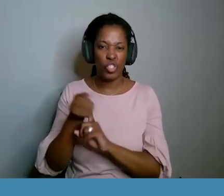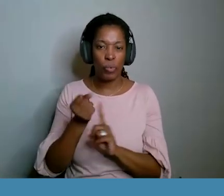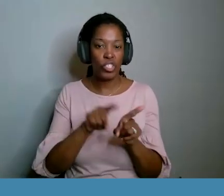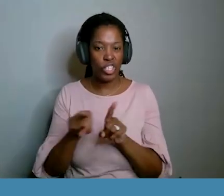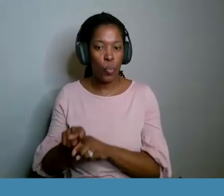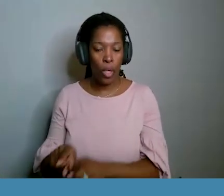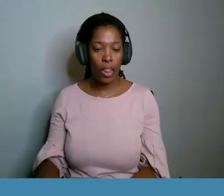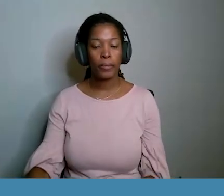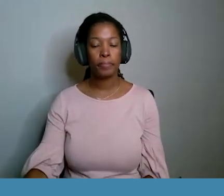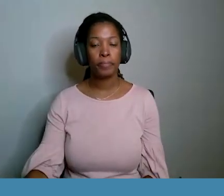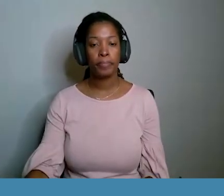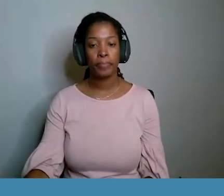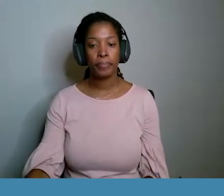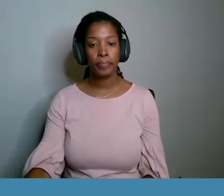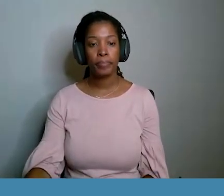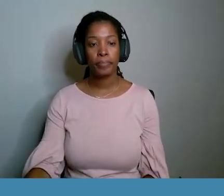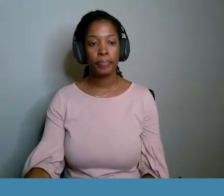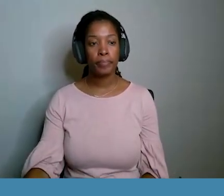So moving in,